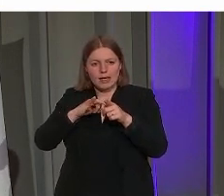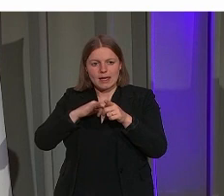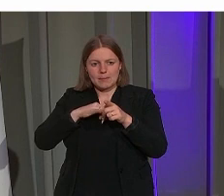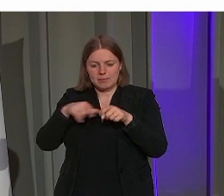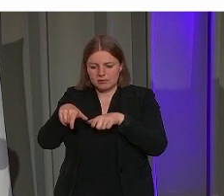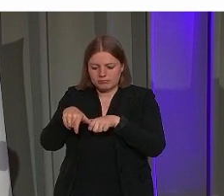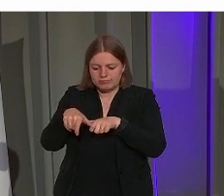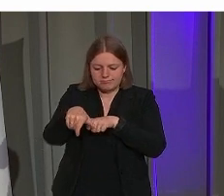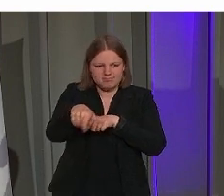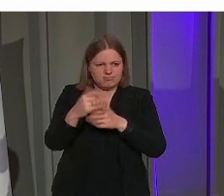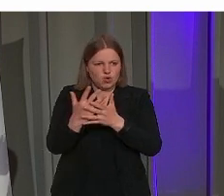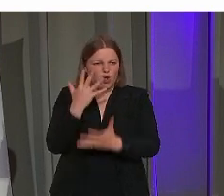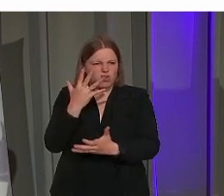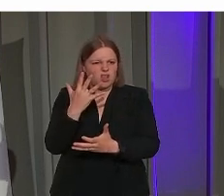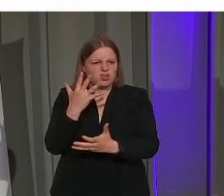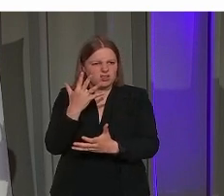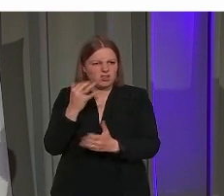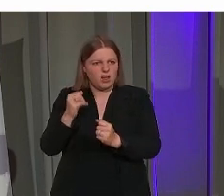area.